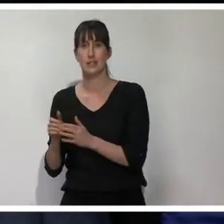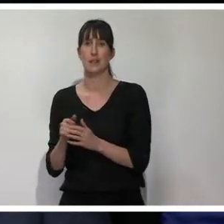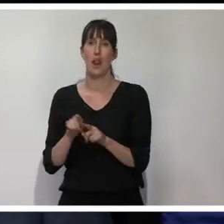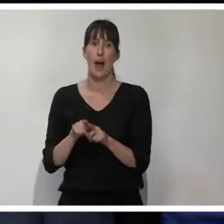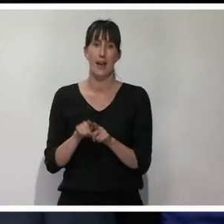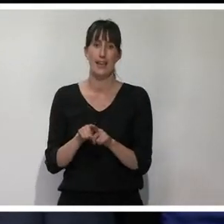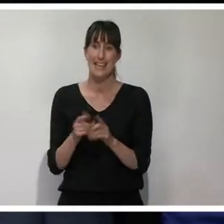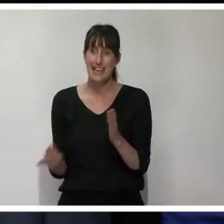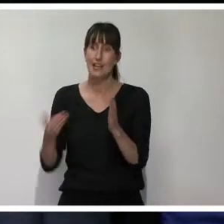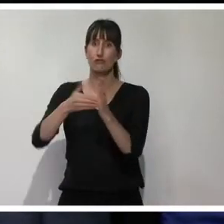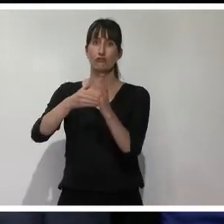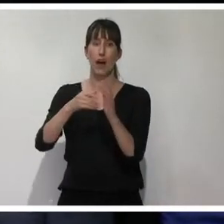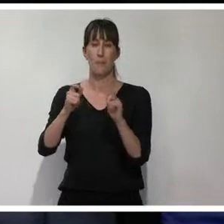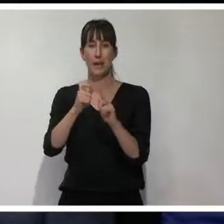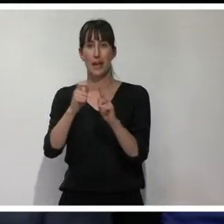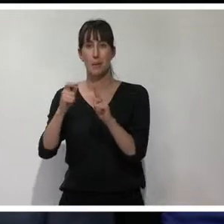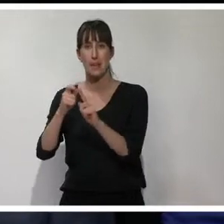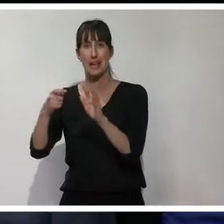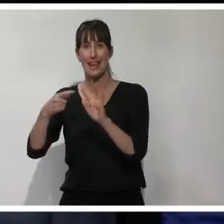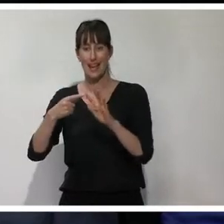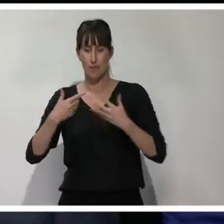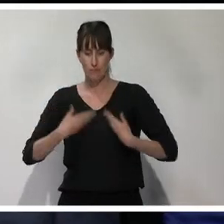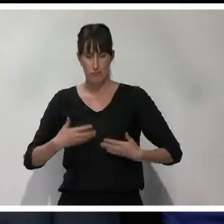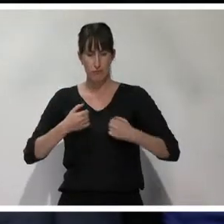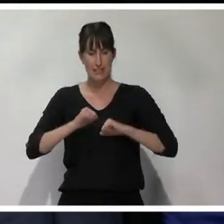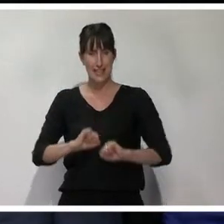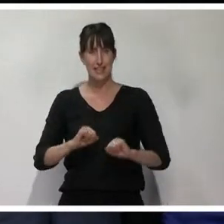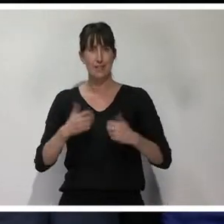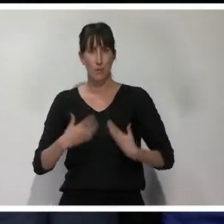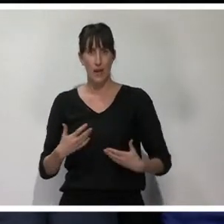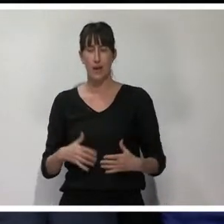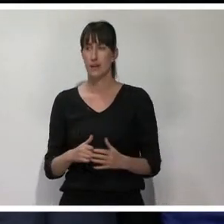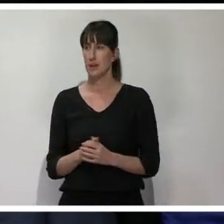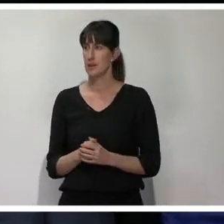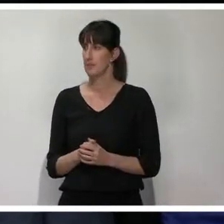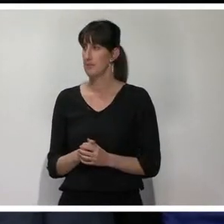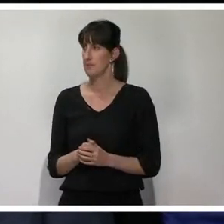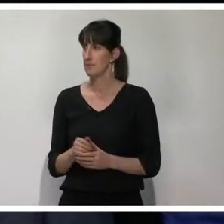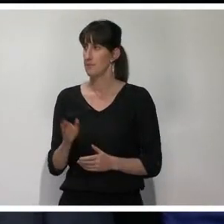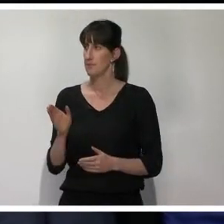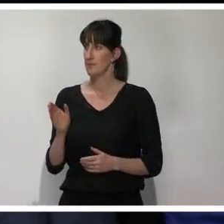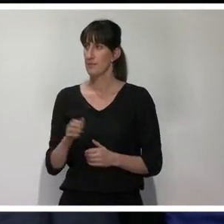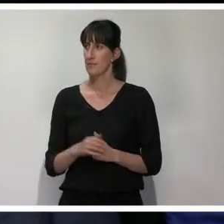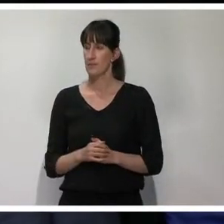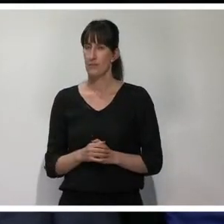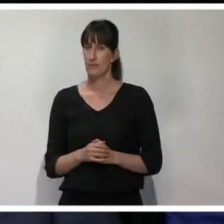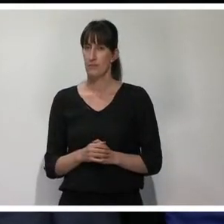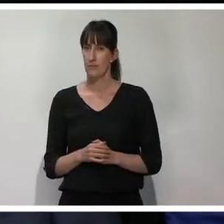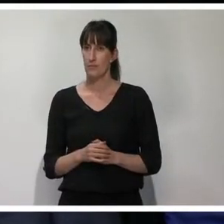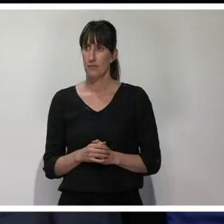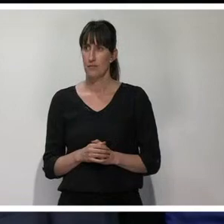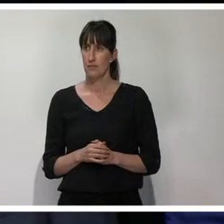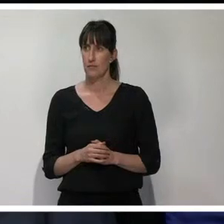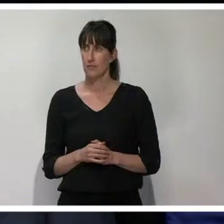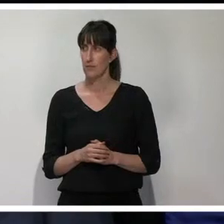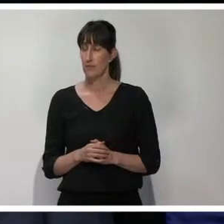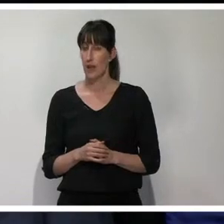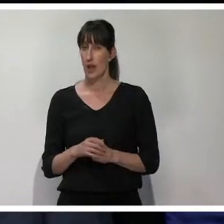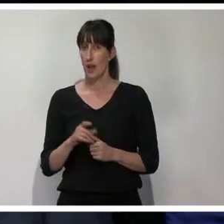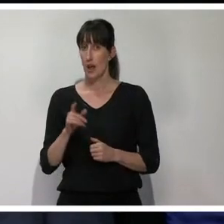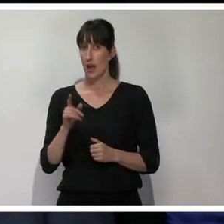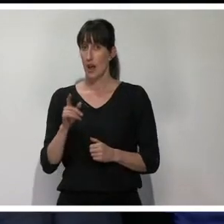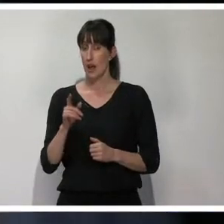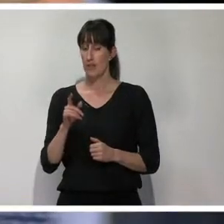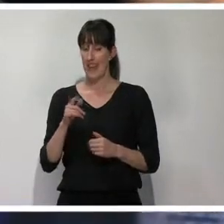stringent infection prevention and control. Okay. So, Has Jason. your government given any more thought to the idea of postponing the election given